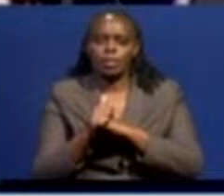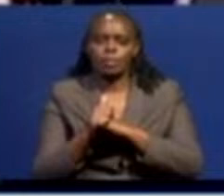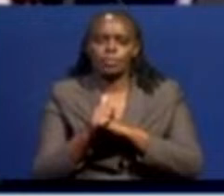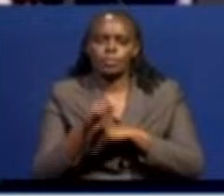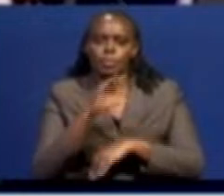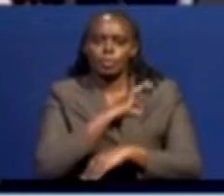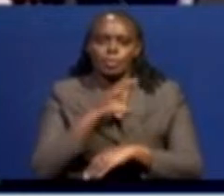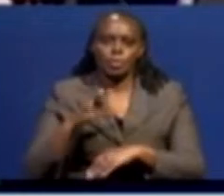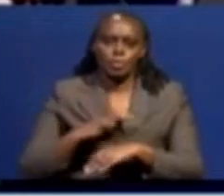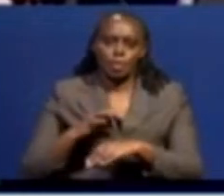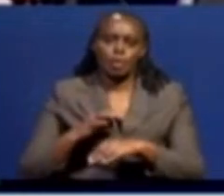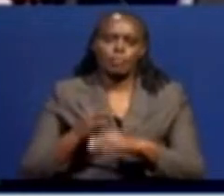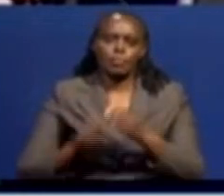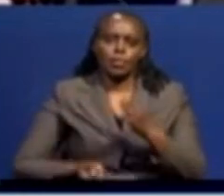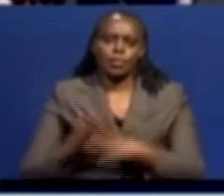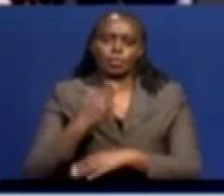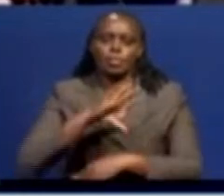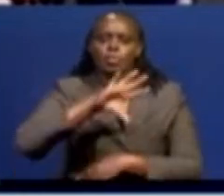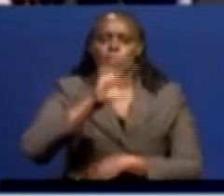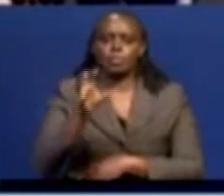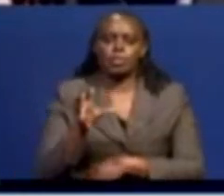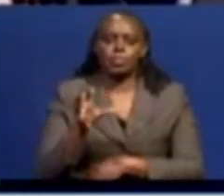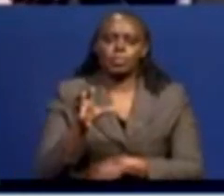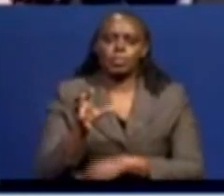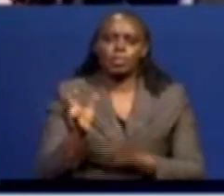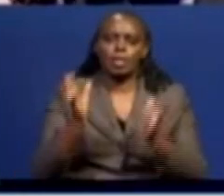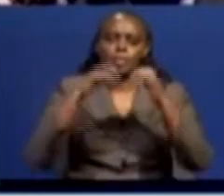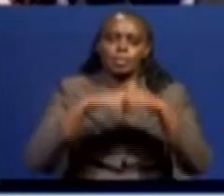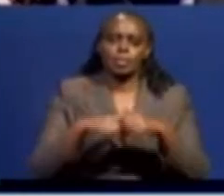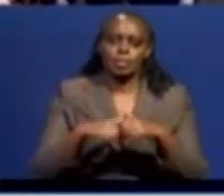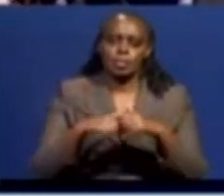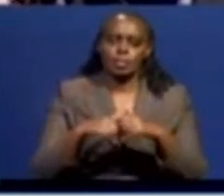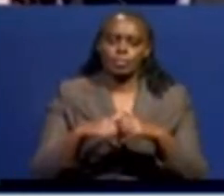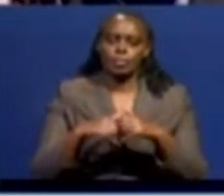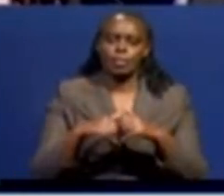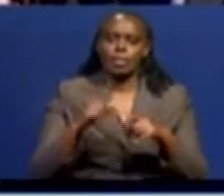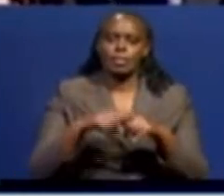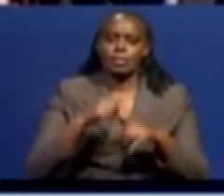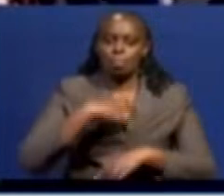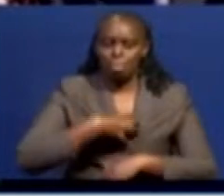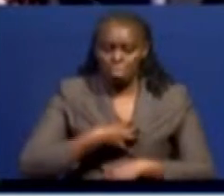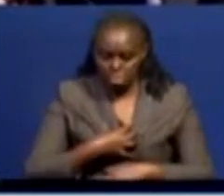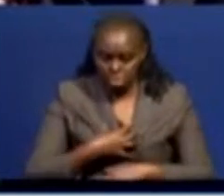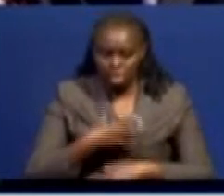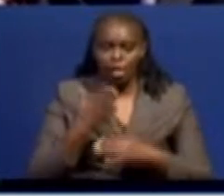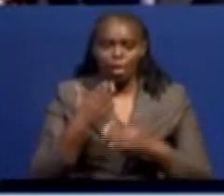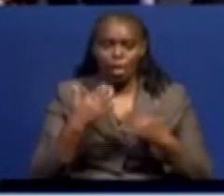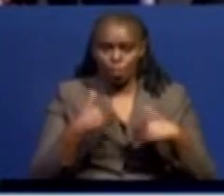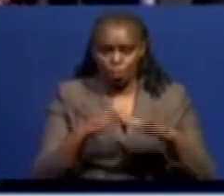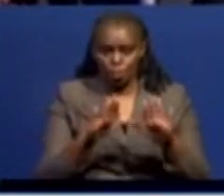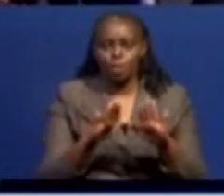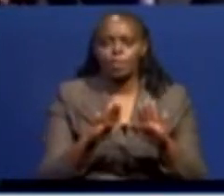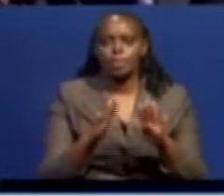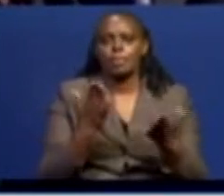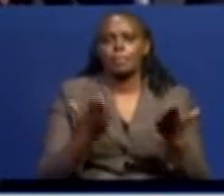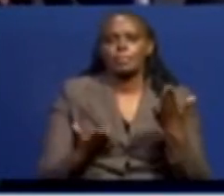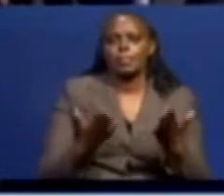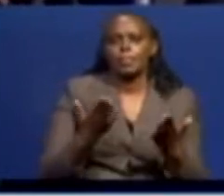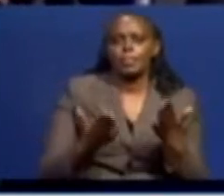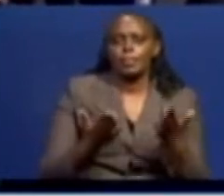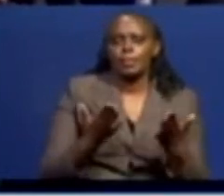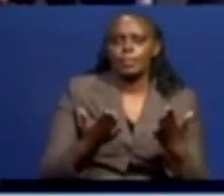the staff establishment of the county. Leave of absence may be